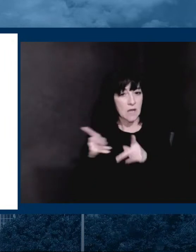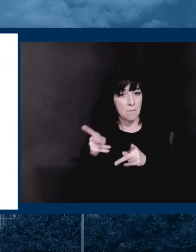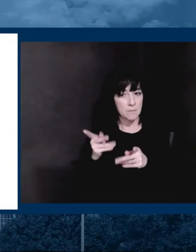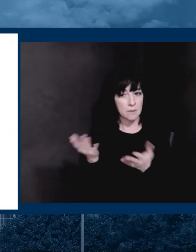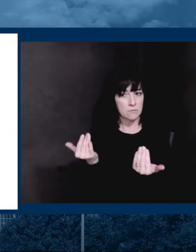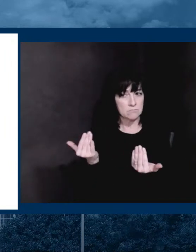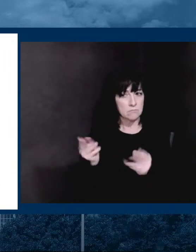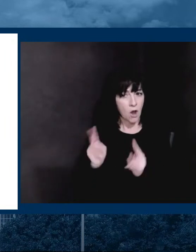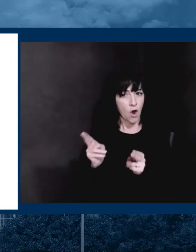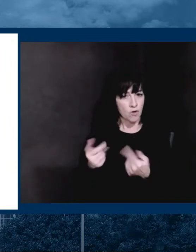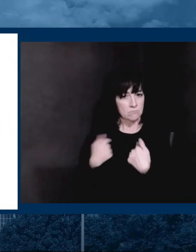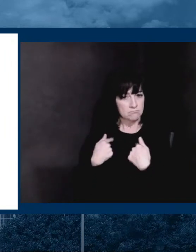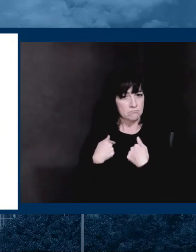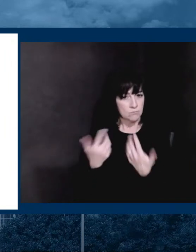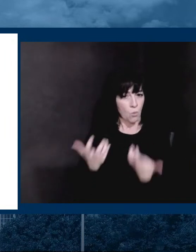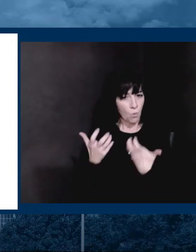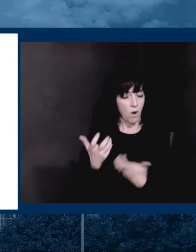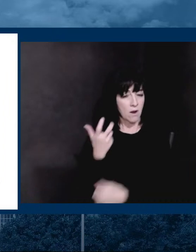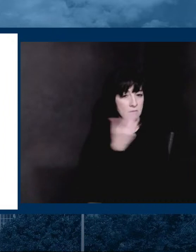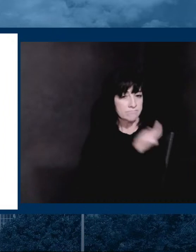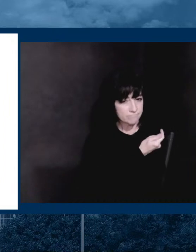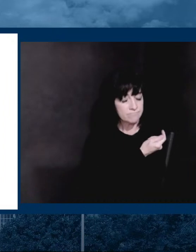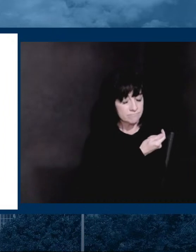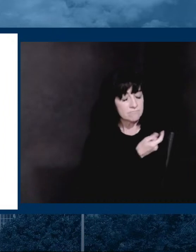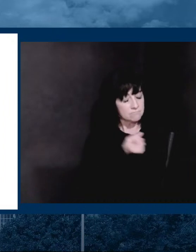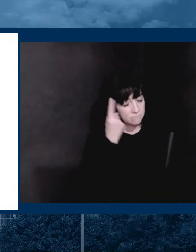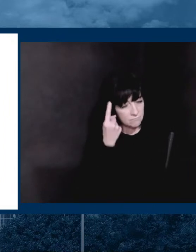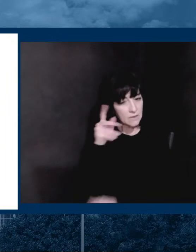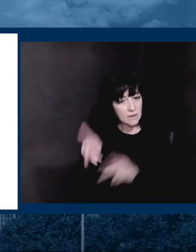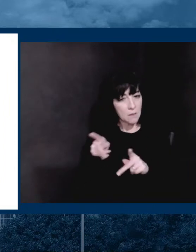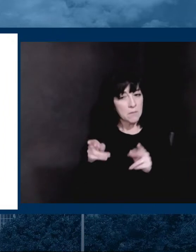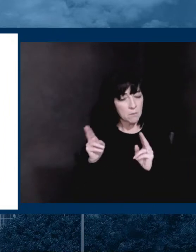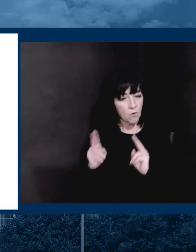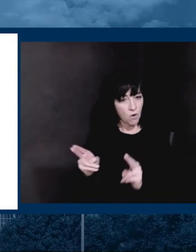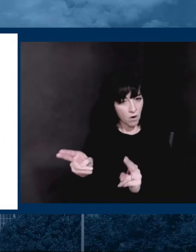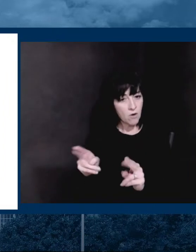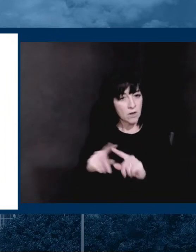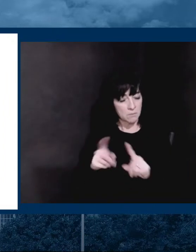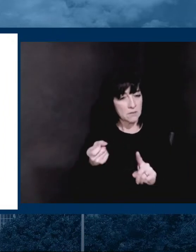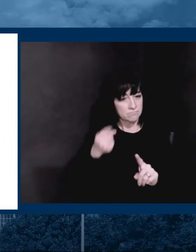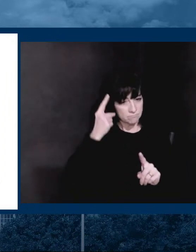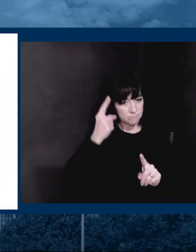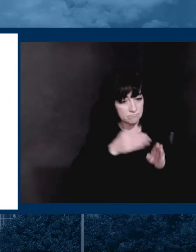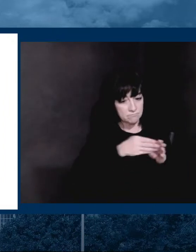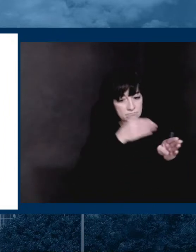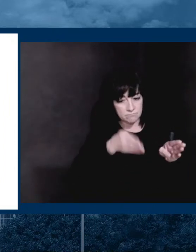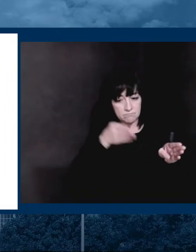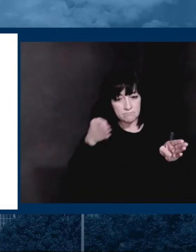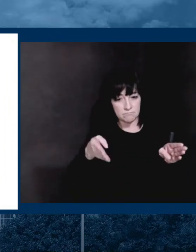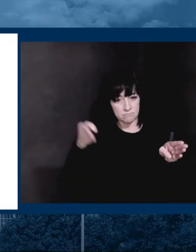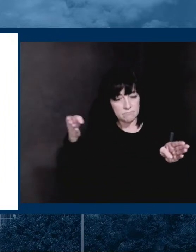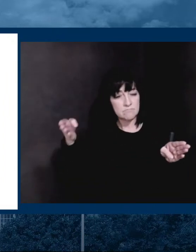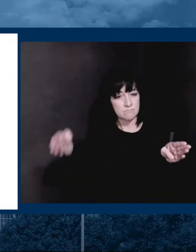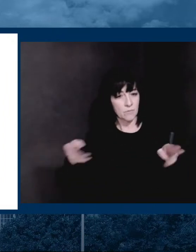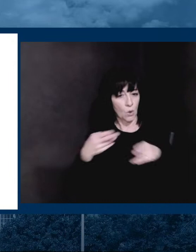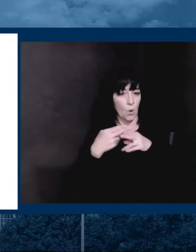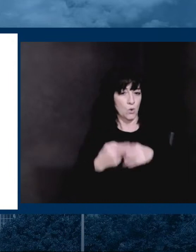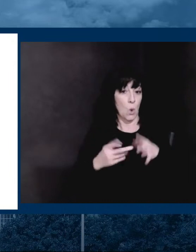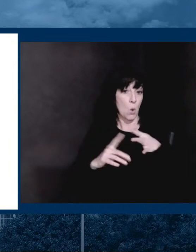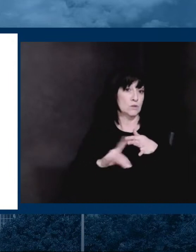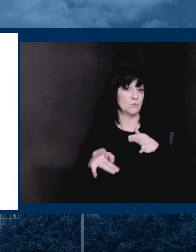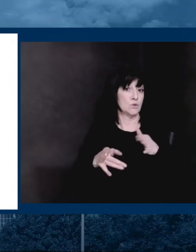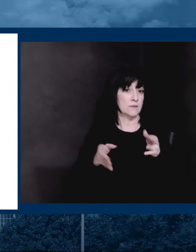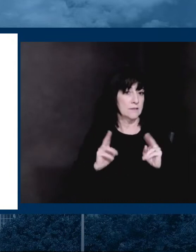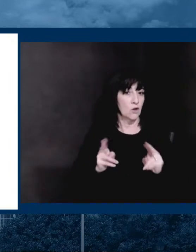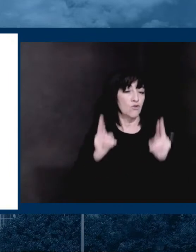And so our focus right now, our sprint from now over the next week or two, is to get the supply of vaccines that we've